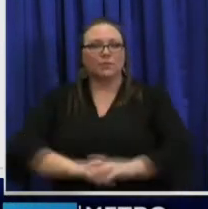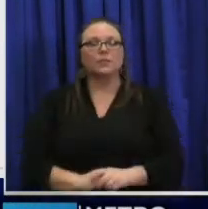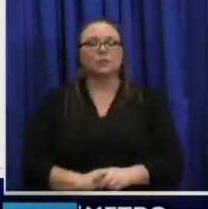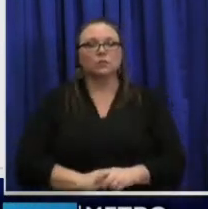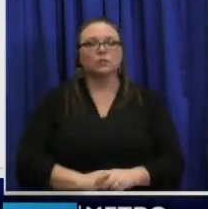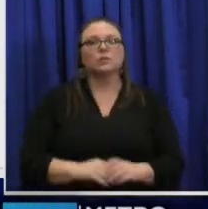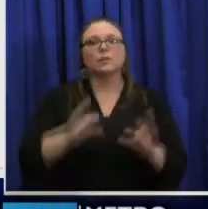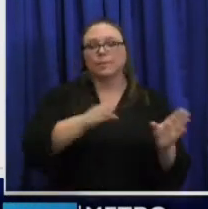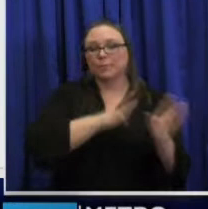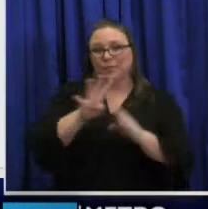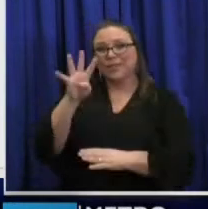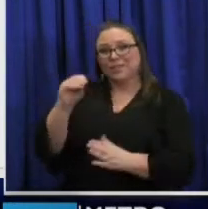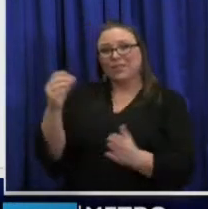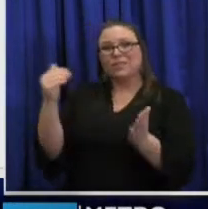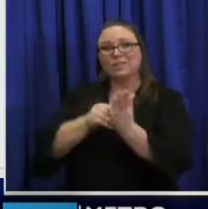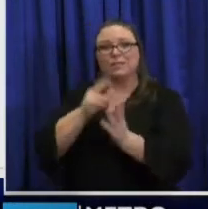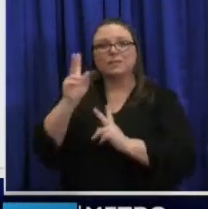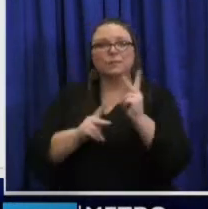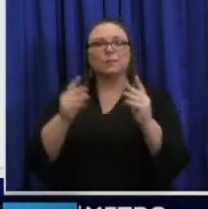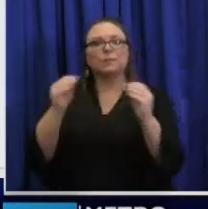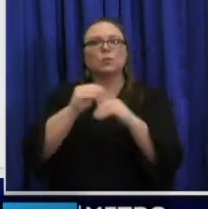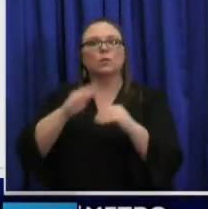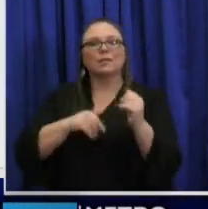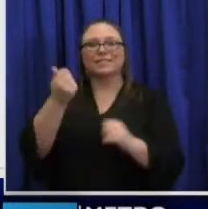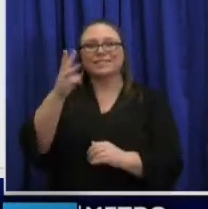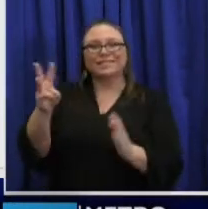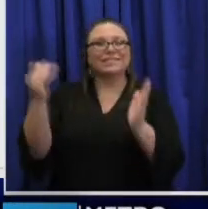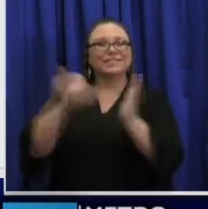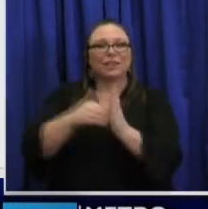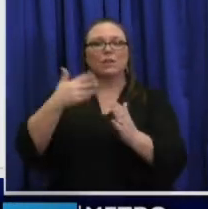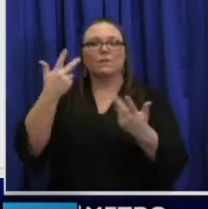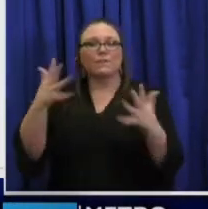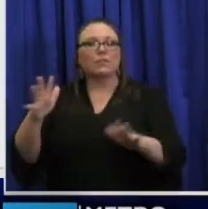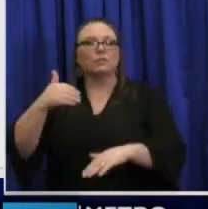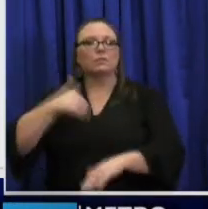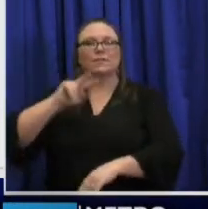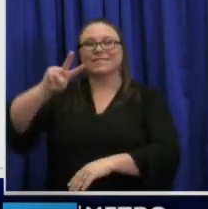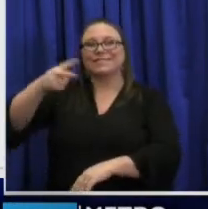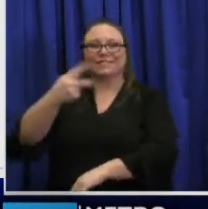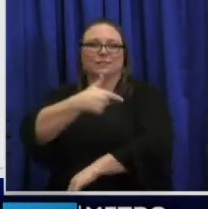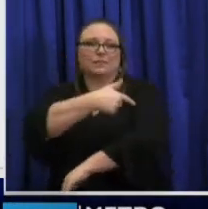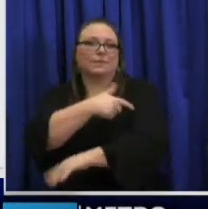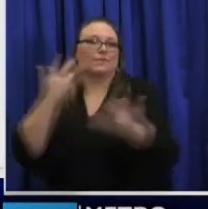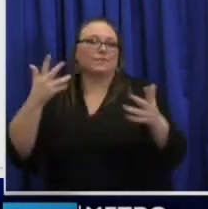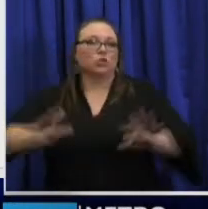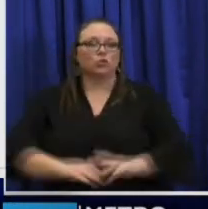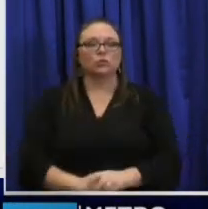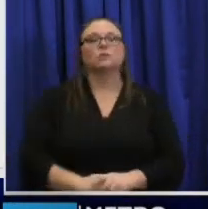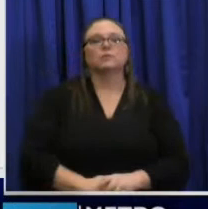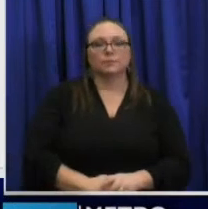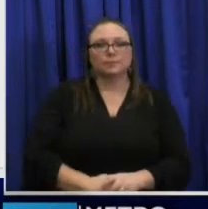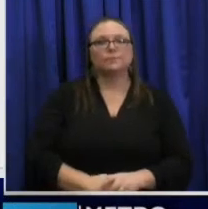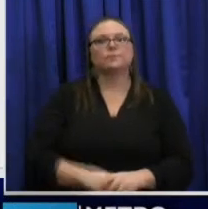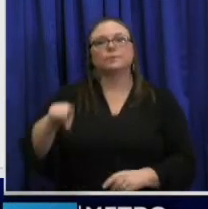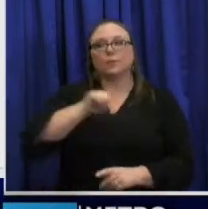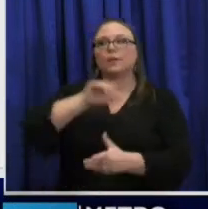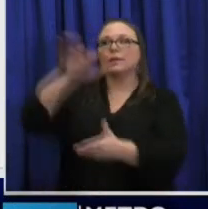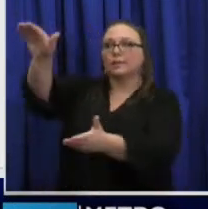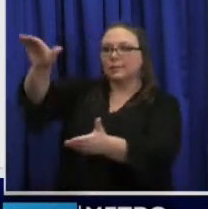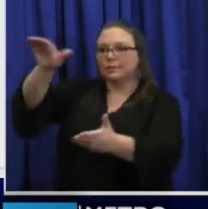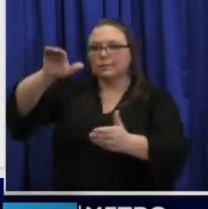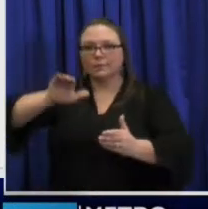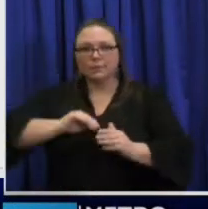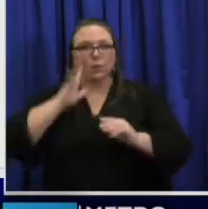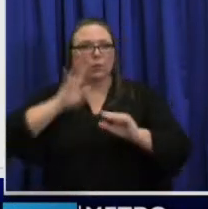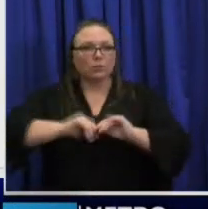of the 40,000 individuals, more than 16,000 have received their second dose. As we are allotted vaccines, we will get them